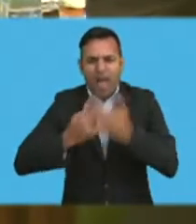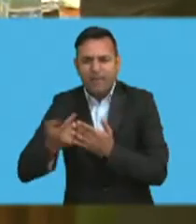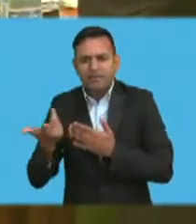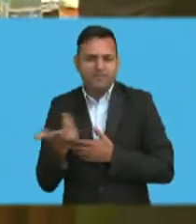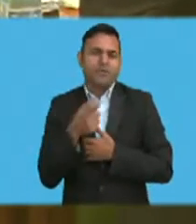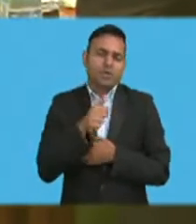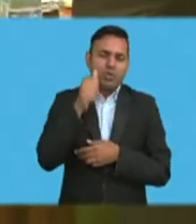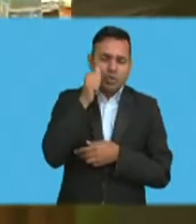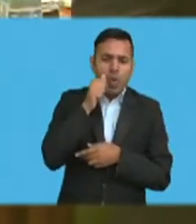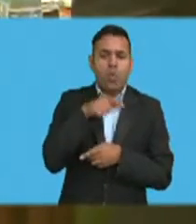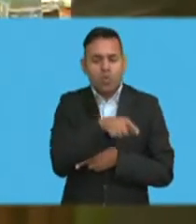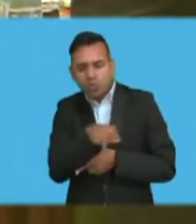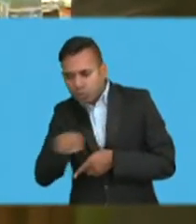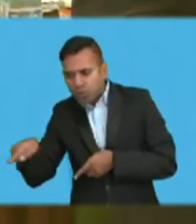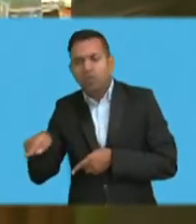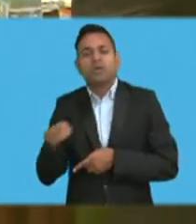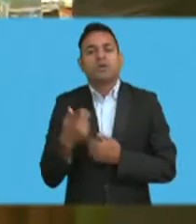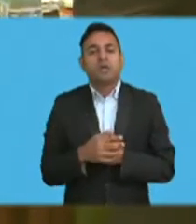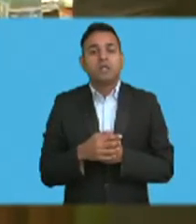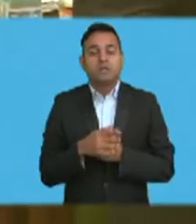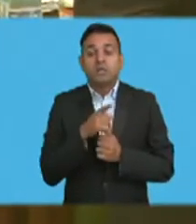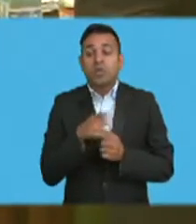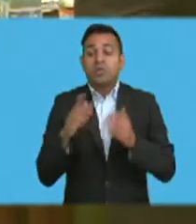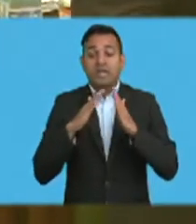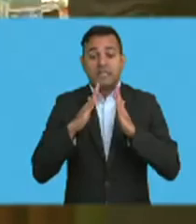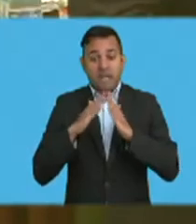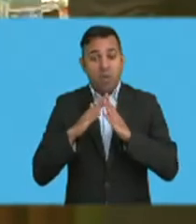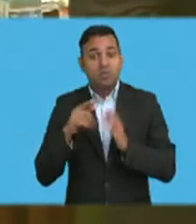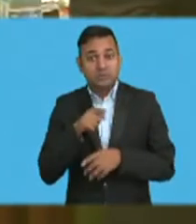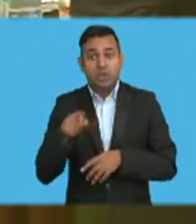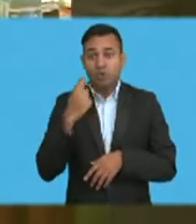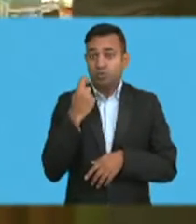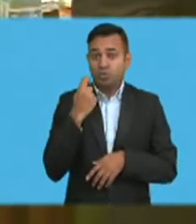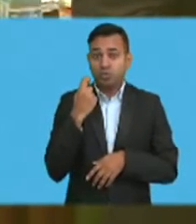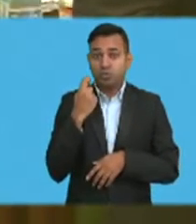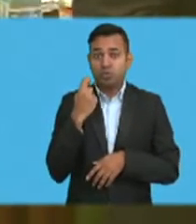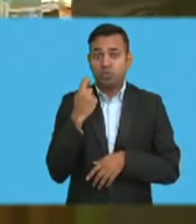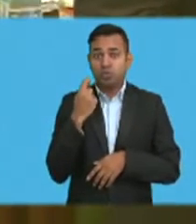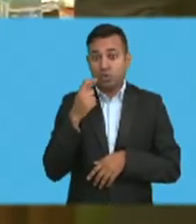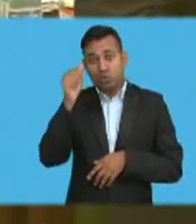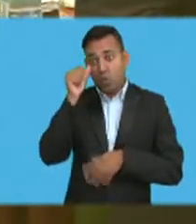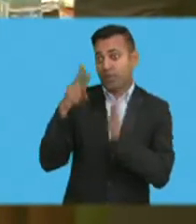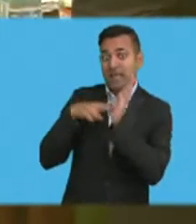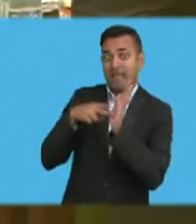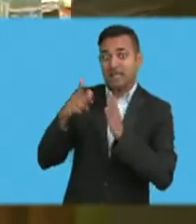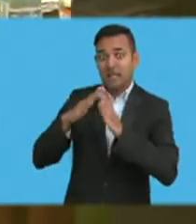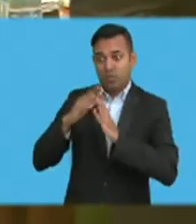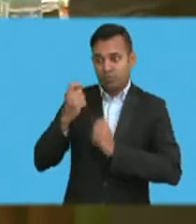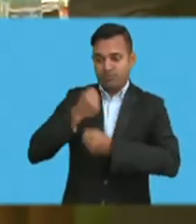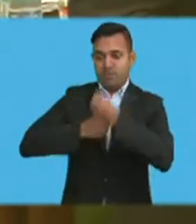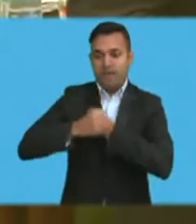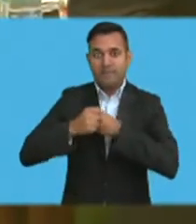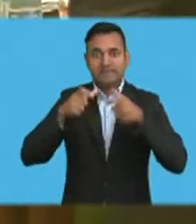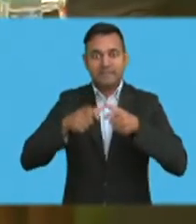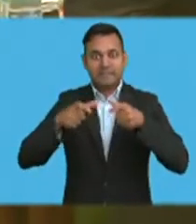our upcoming towns would become probably city soon, and quite widespread, and you often hear